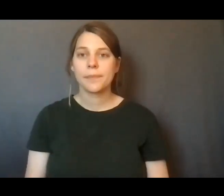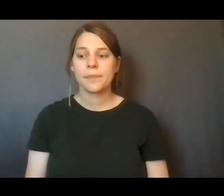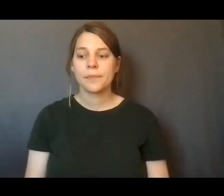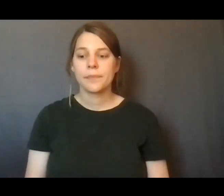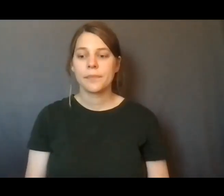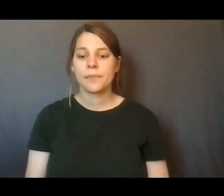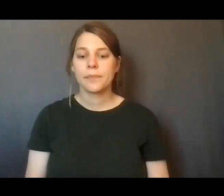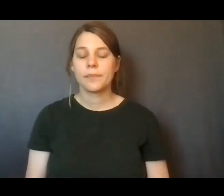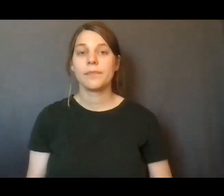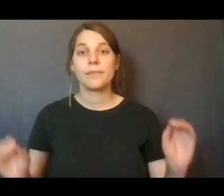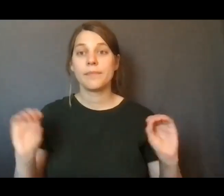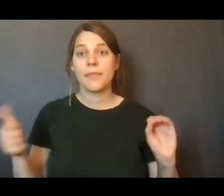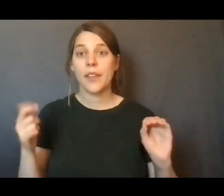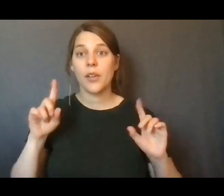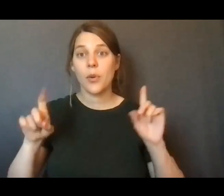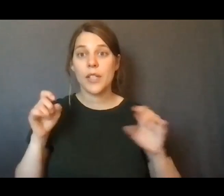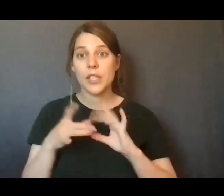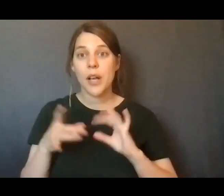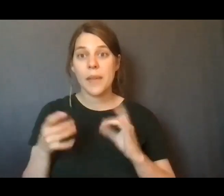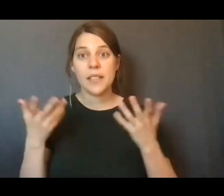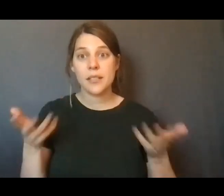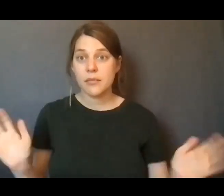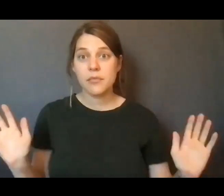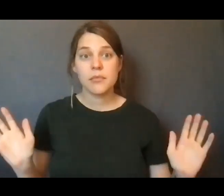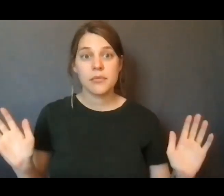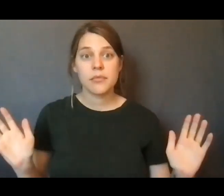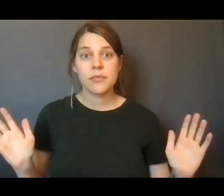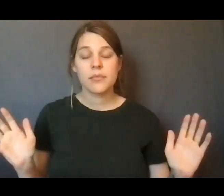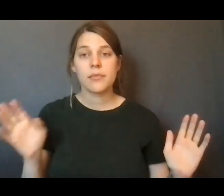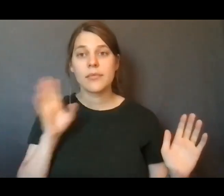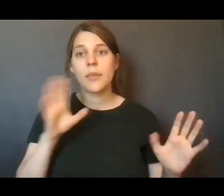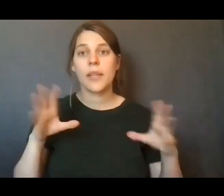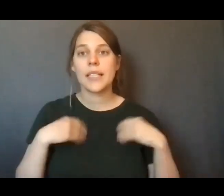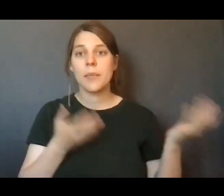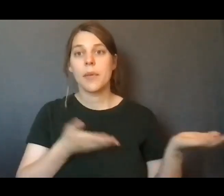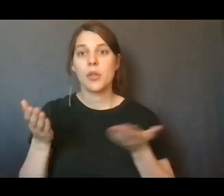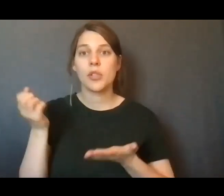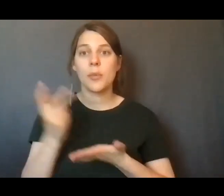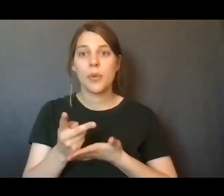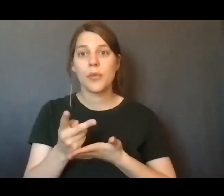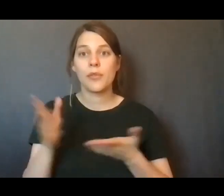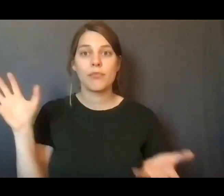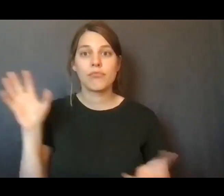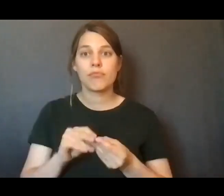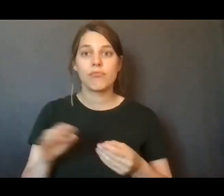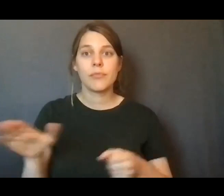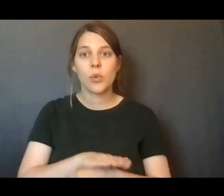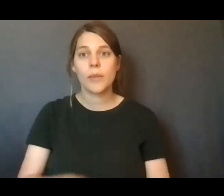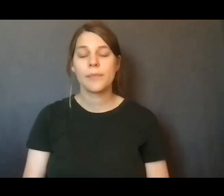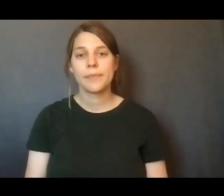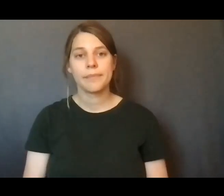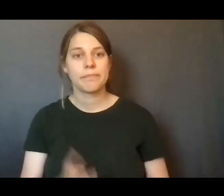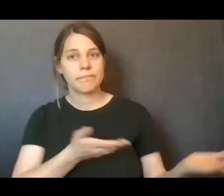if there aren't any other questions or comments on the disclosures agenda, entertain a motion to approve it in its entirety. So